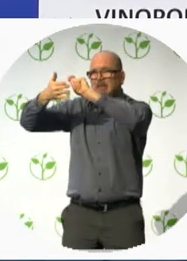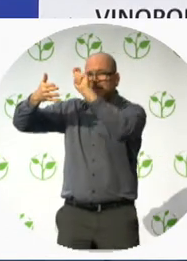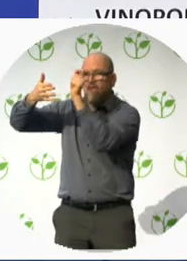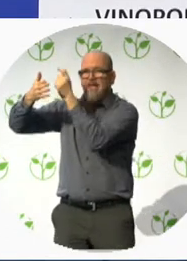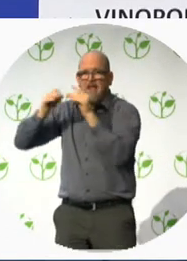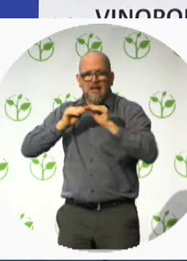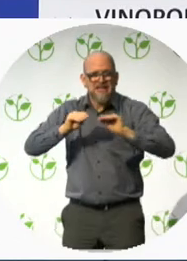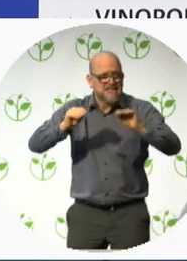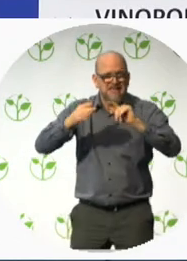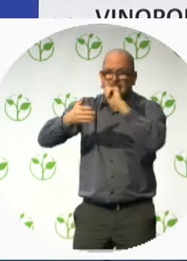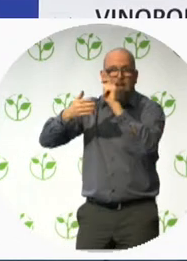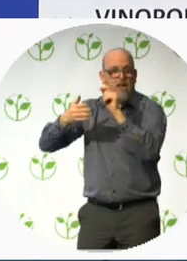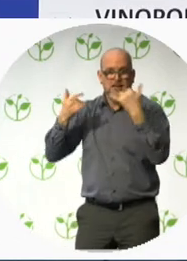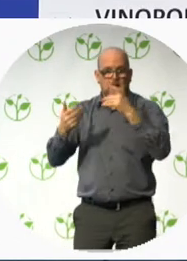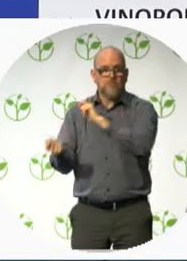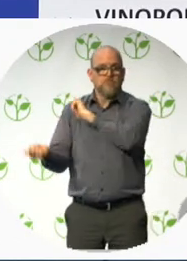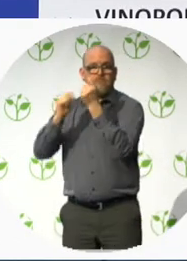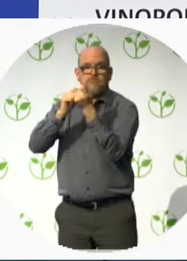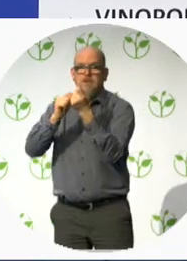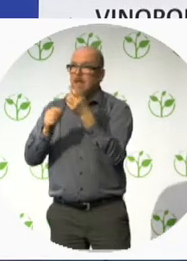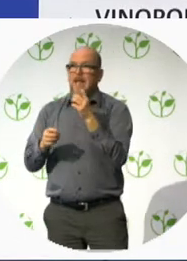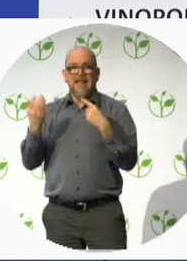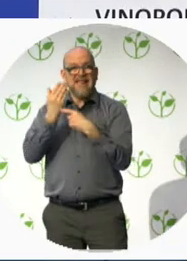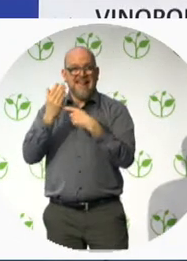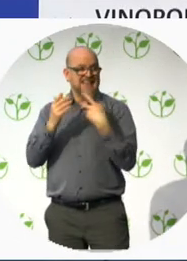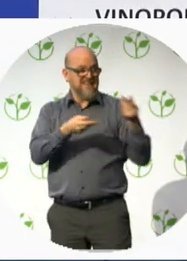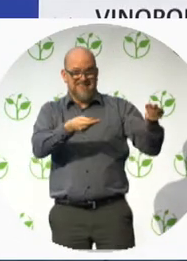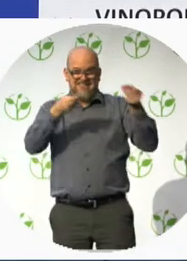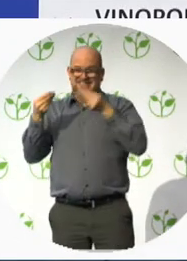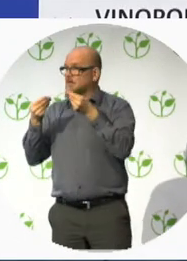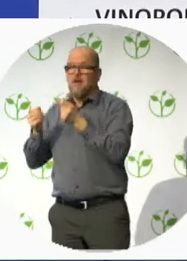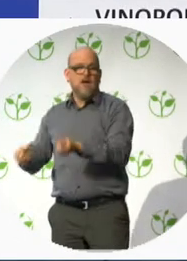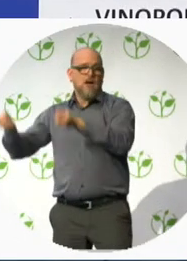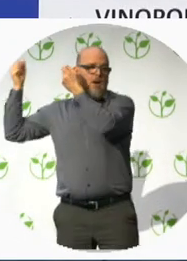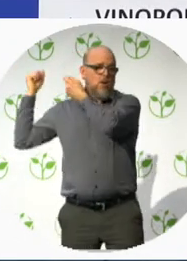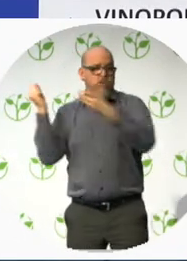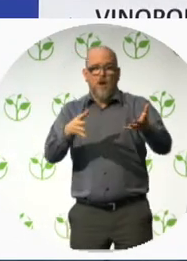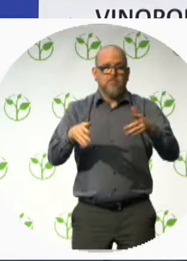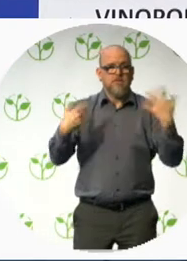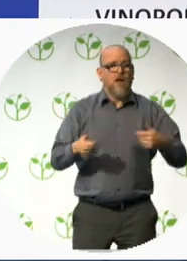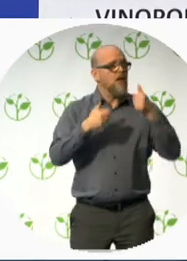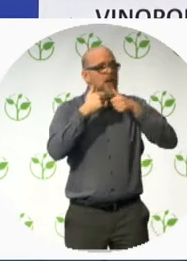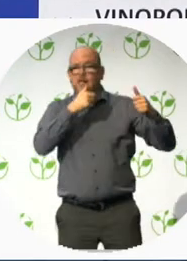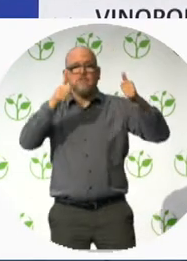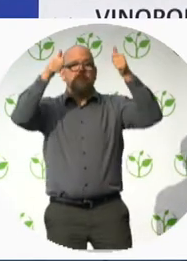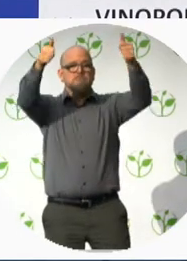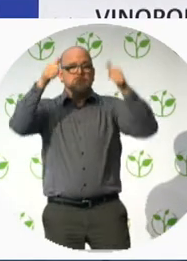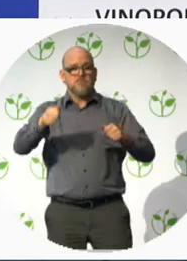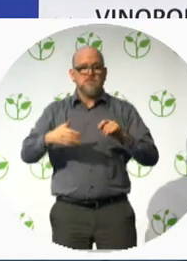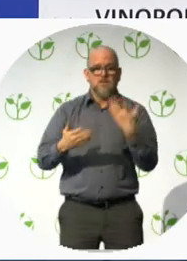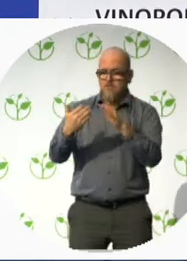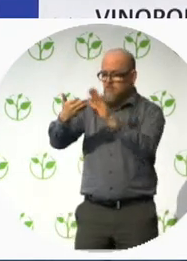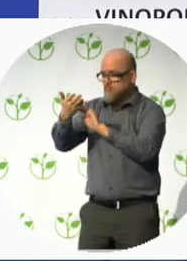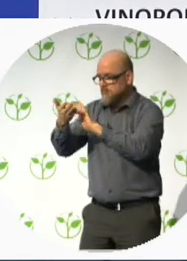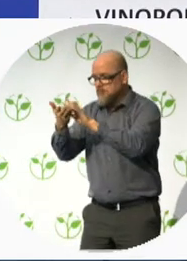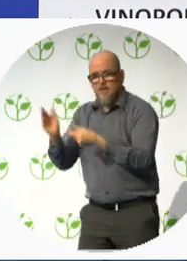before. So we walked in 2 weeks later and there were posters and handouts and things were going home to families and there